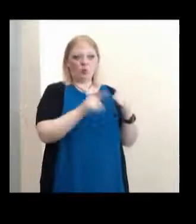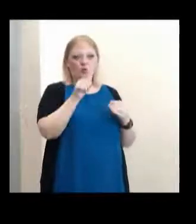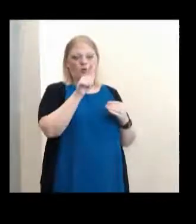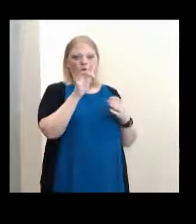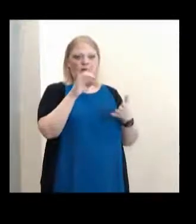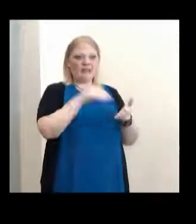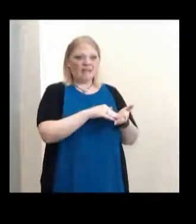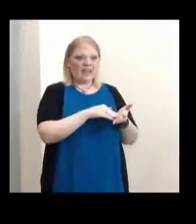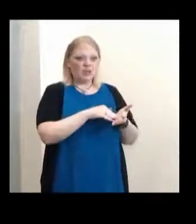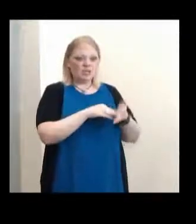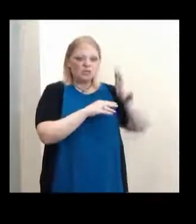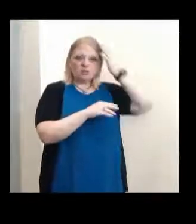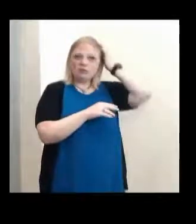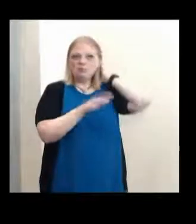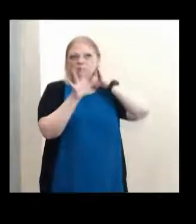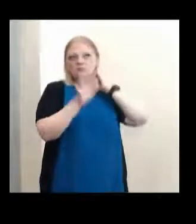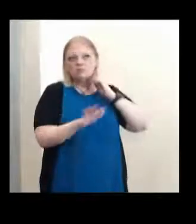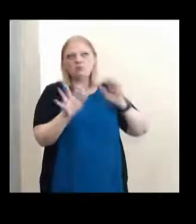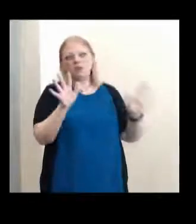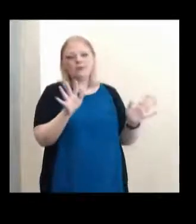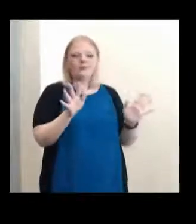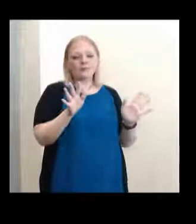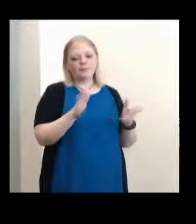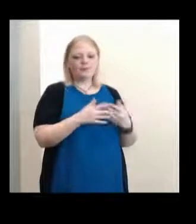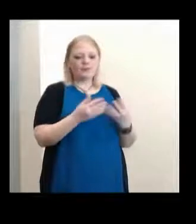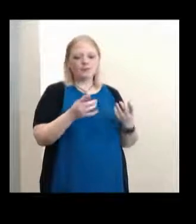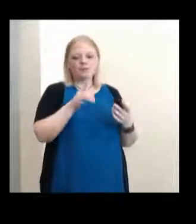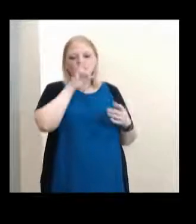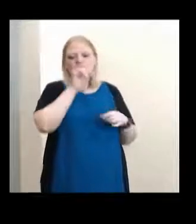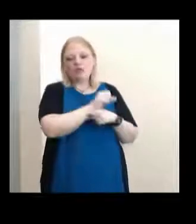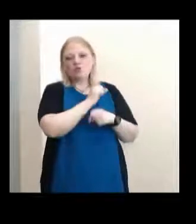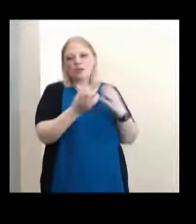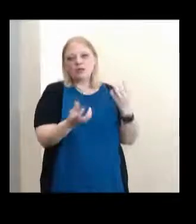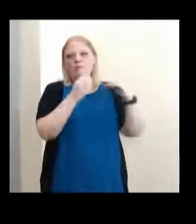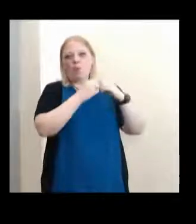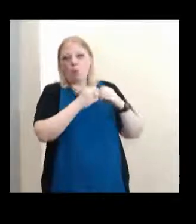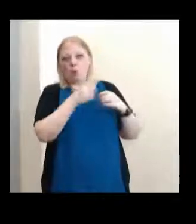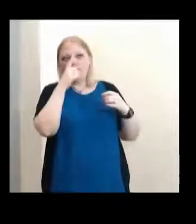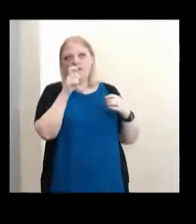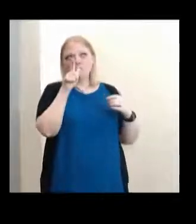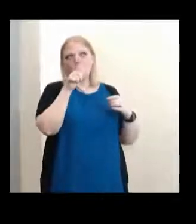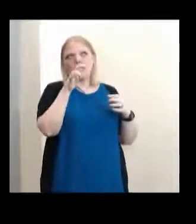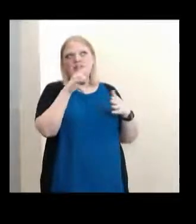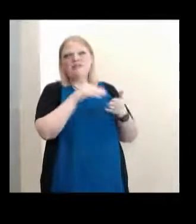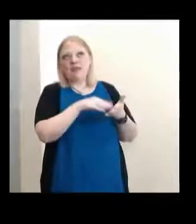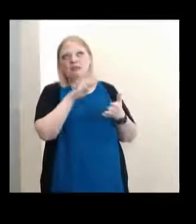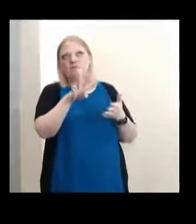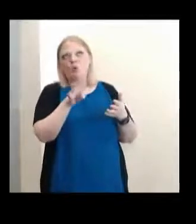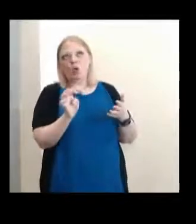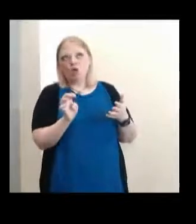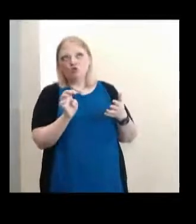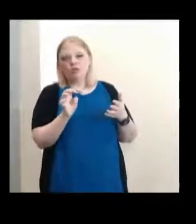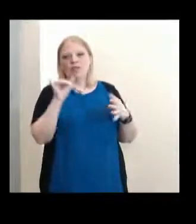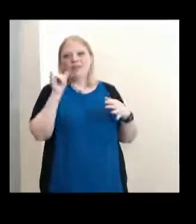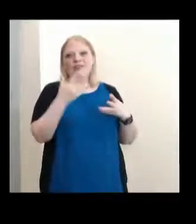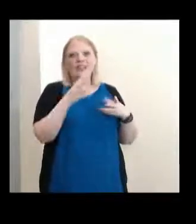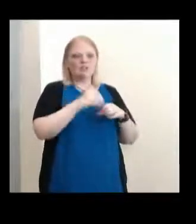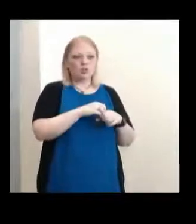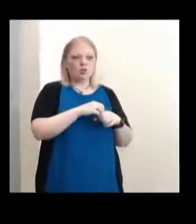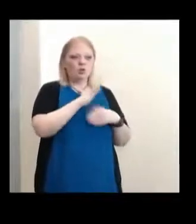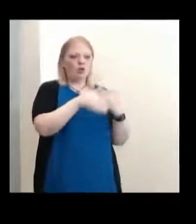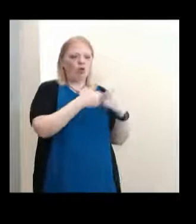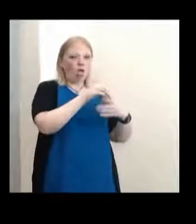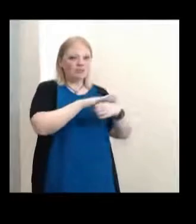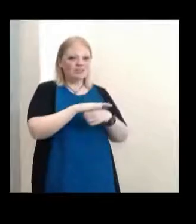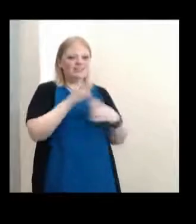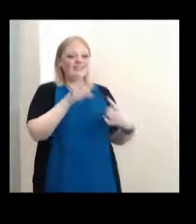28,000 approximate. Well, it's actually going to be more than 28,000 because what we had was 27,400, which included all sites except